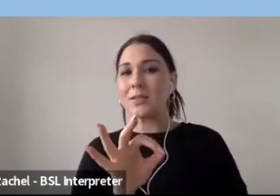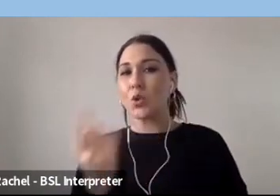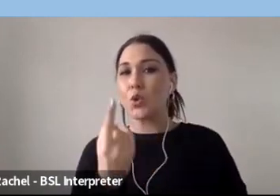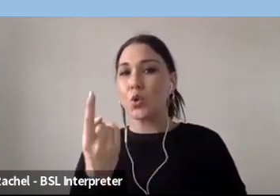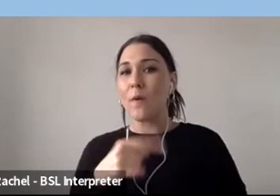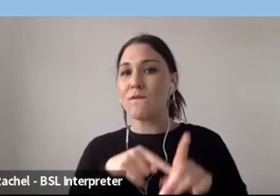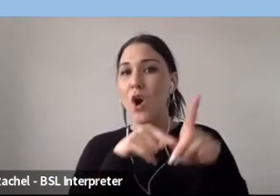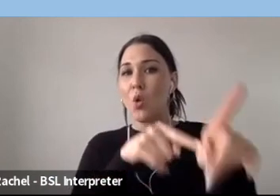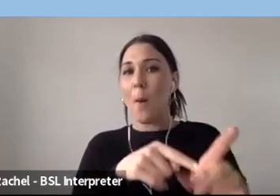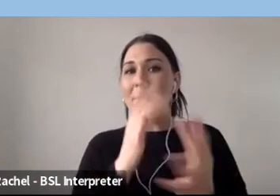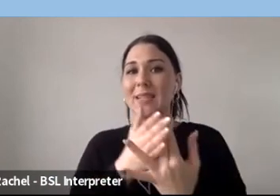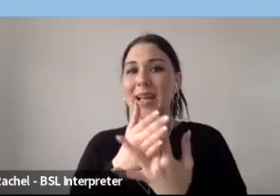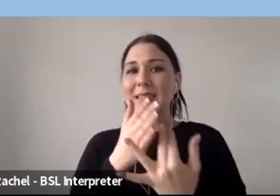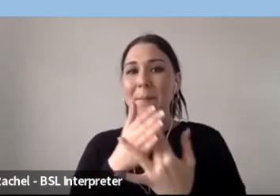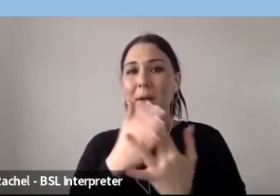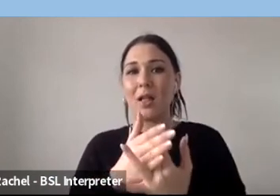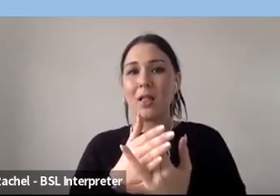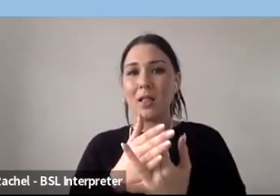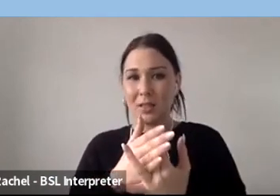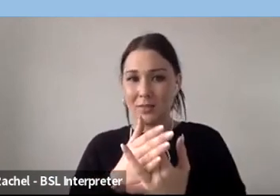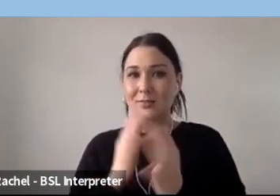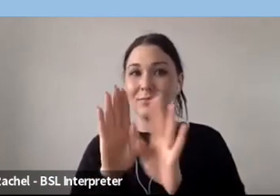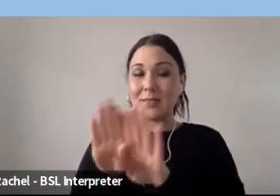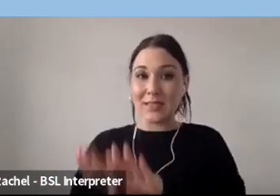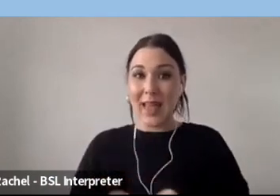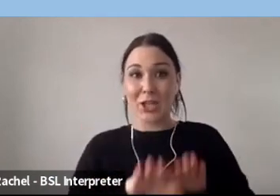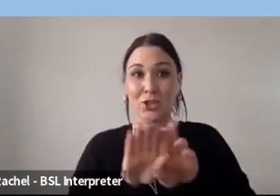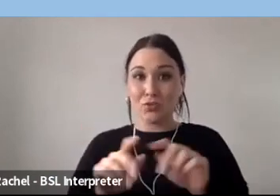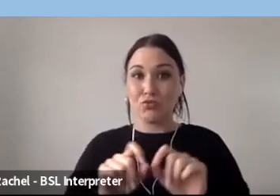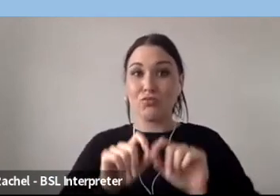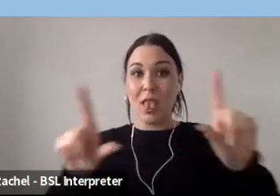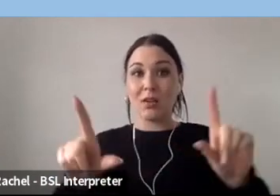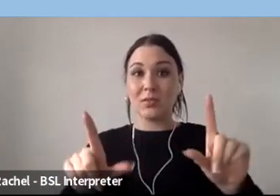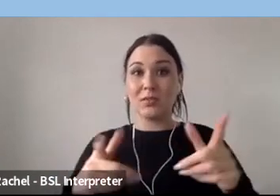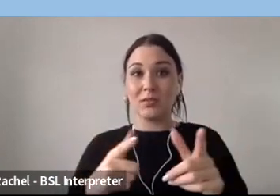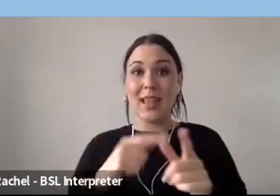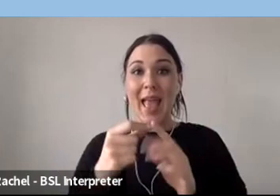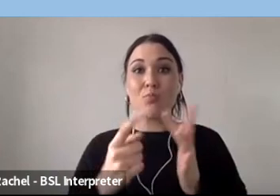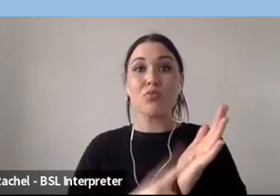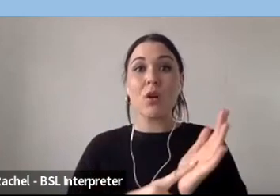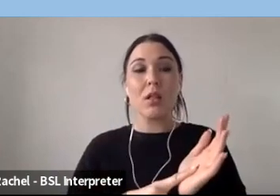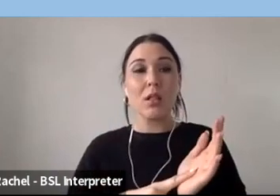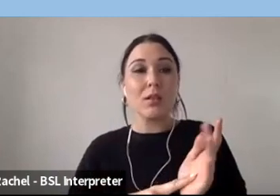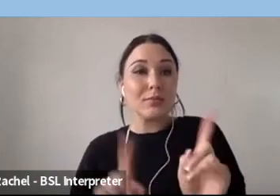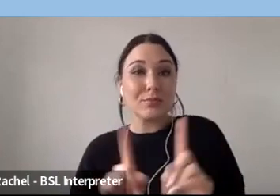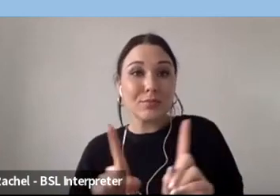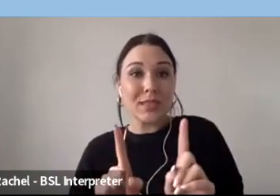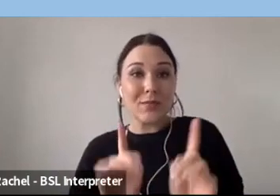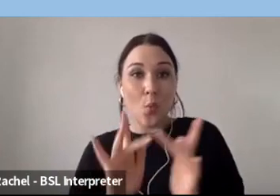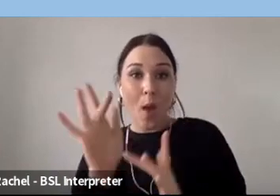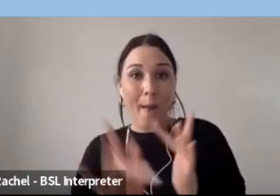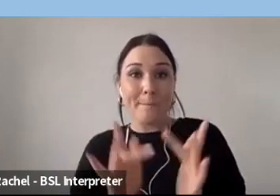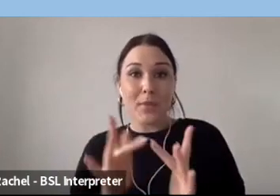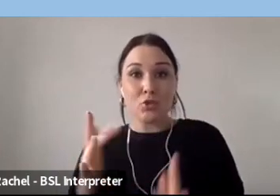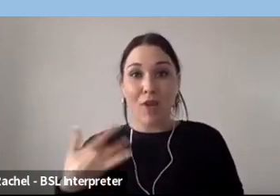Accessible Information Standard relaunch that's happening in April? Is it just, you know, is there a particular web address or